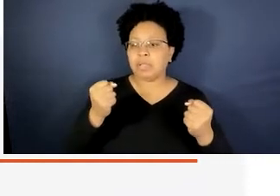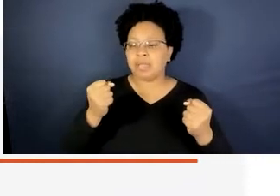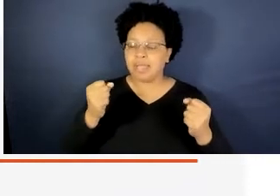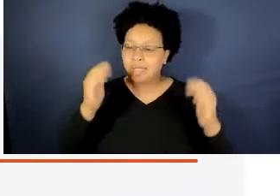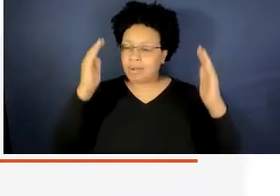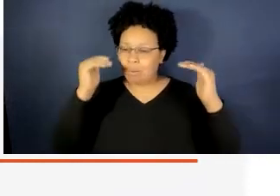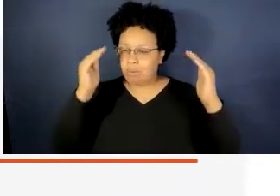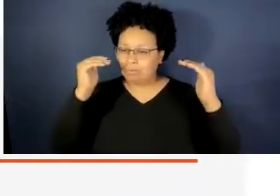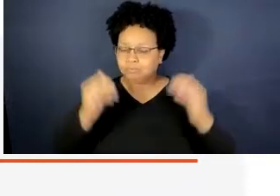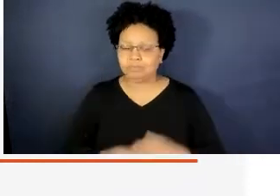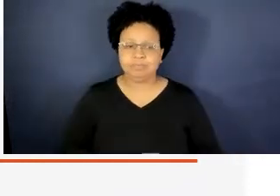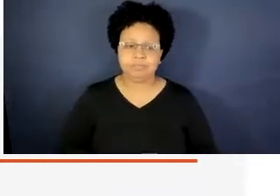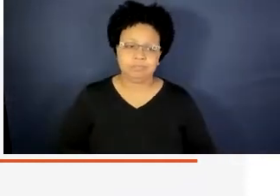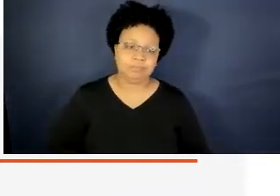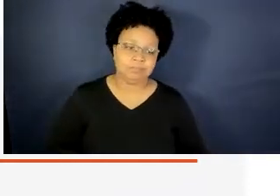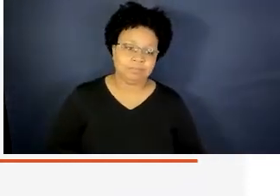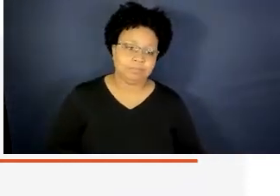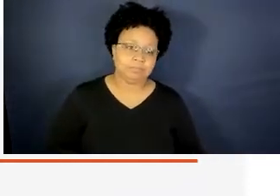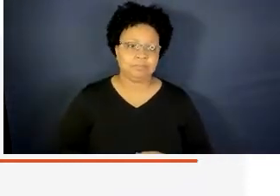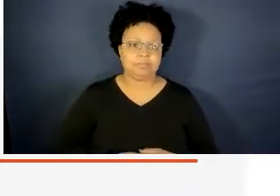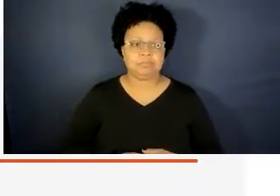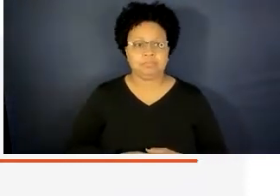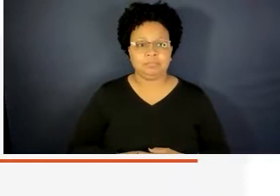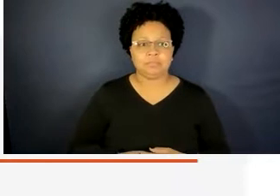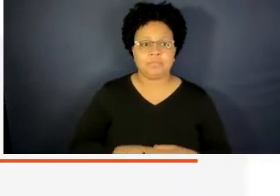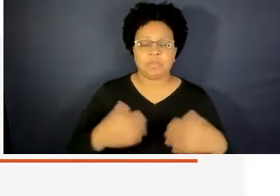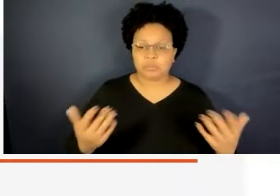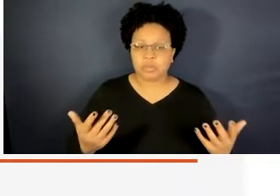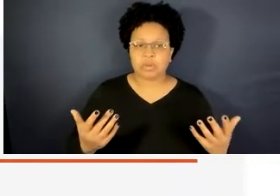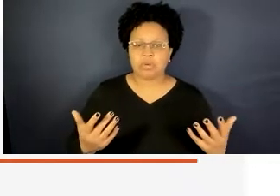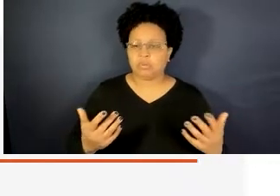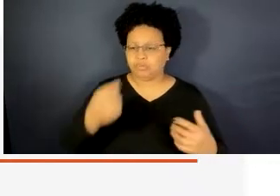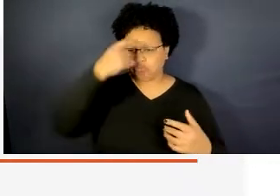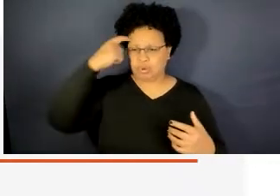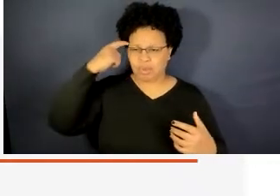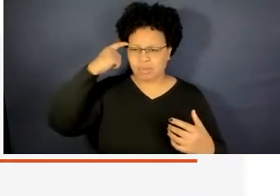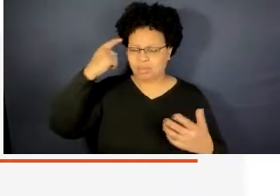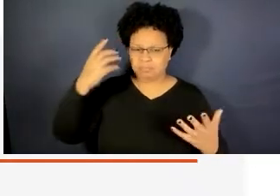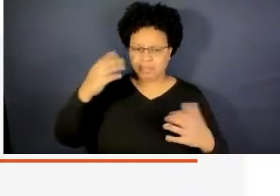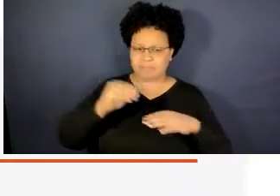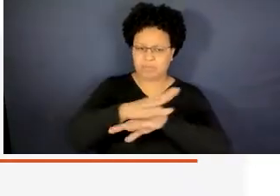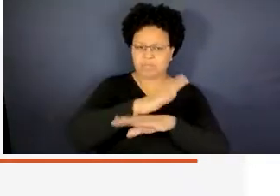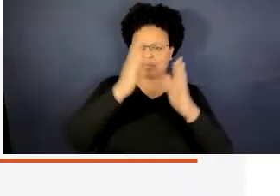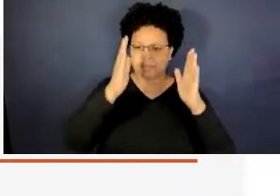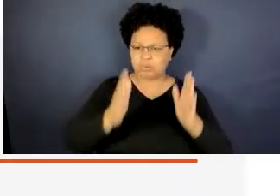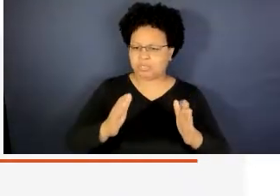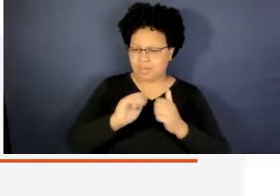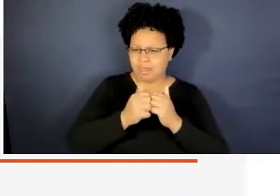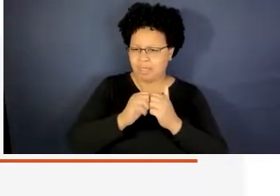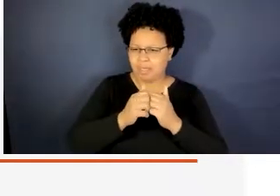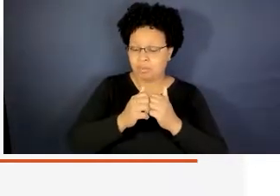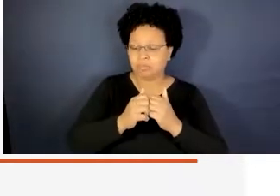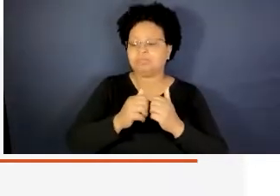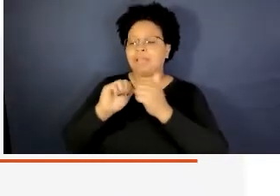today about what trauma does to the whole person, but more importantly, how do we heal from it? So let's